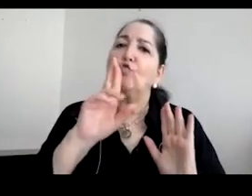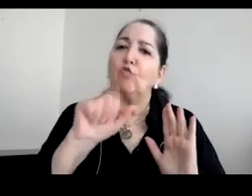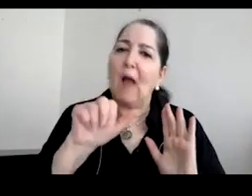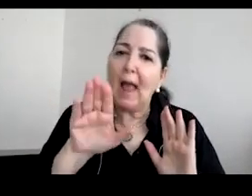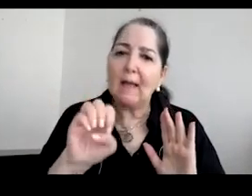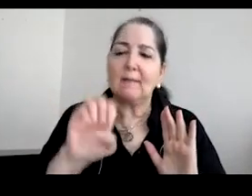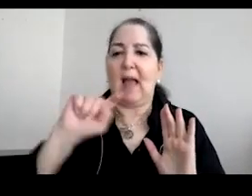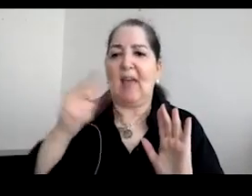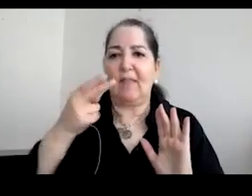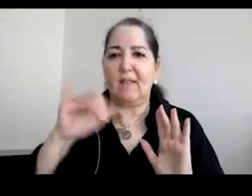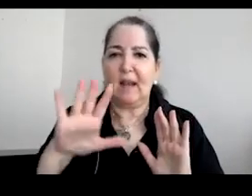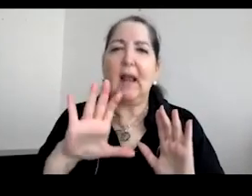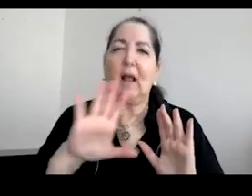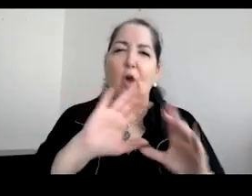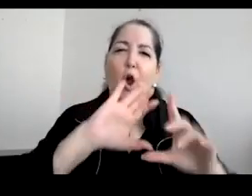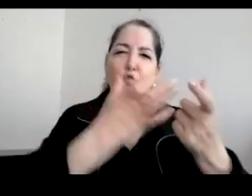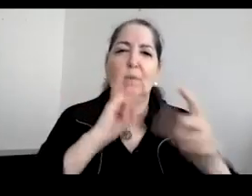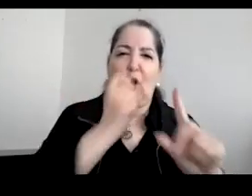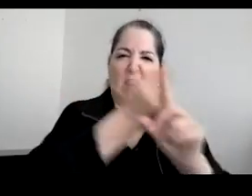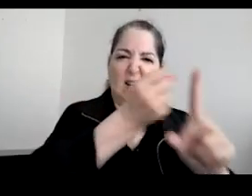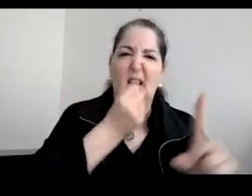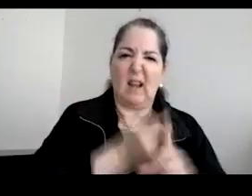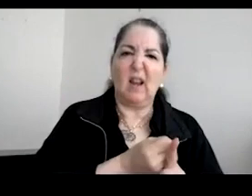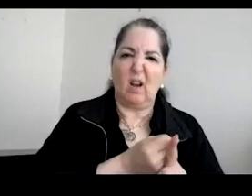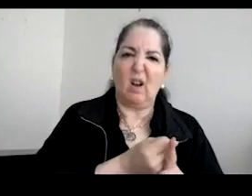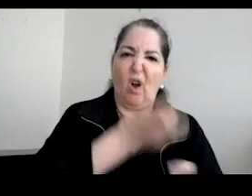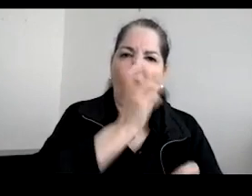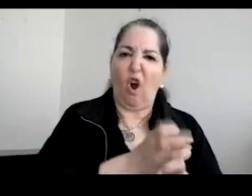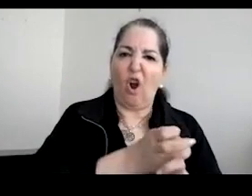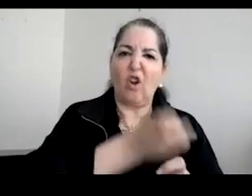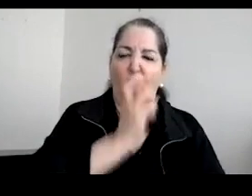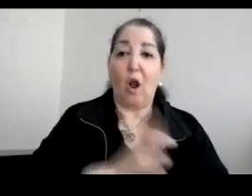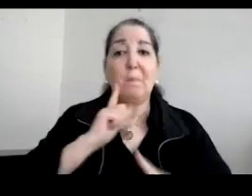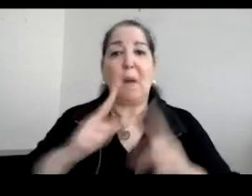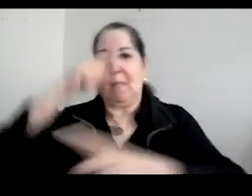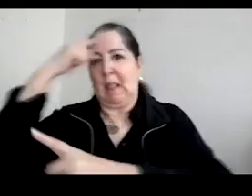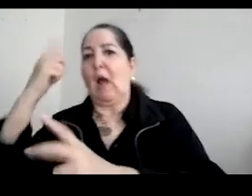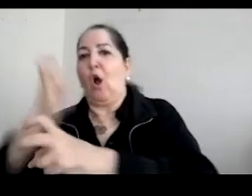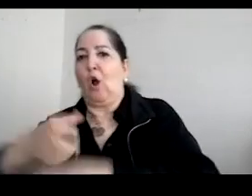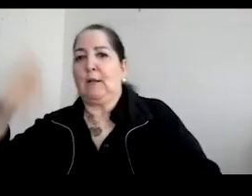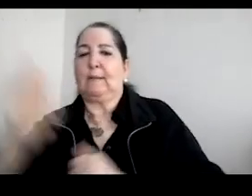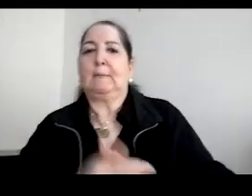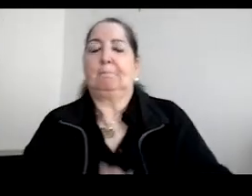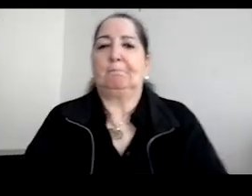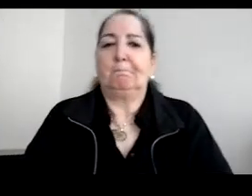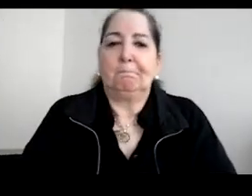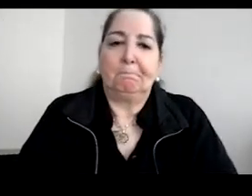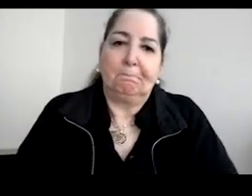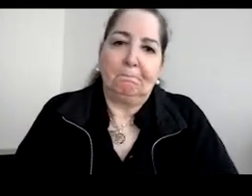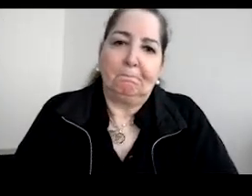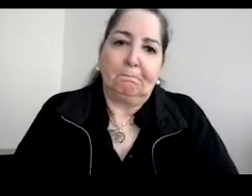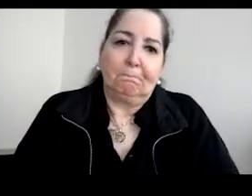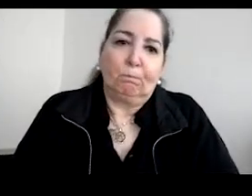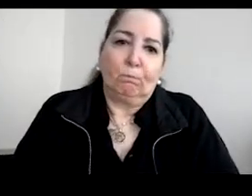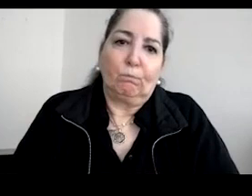subgroups. The figure here shows the patterns in unemployment among foreign-born workers,